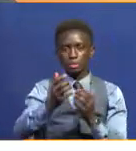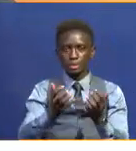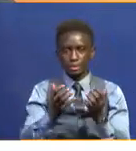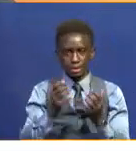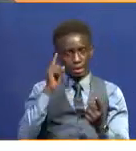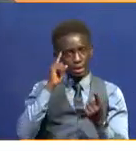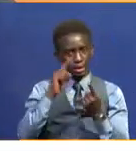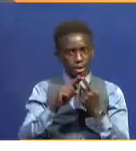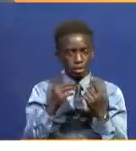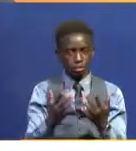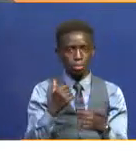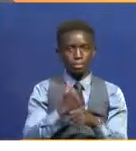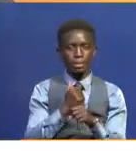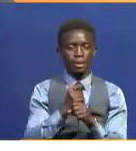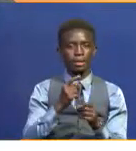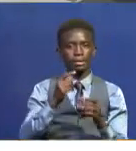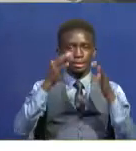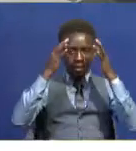able to make the right decisions.